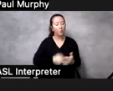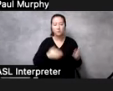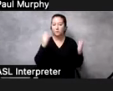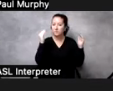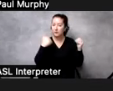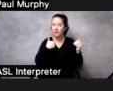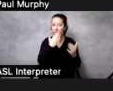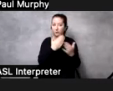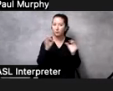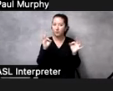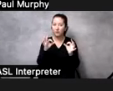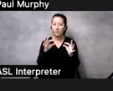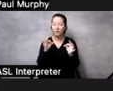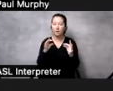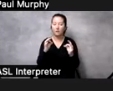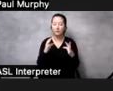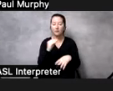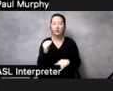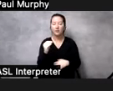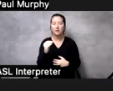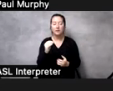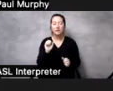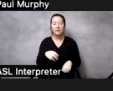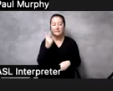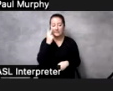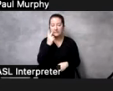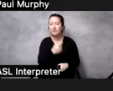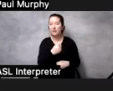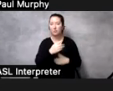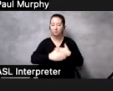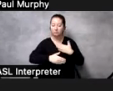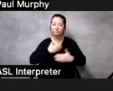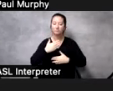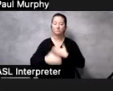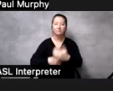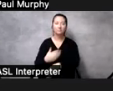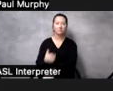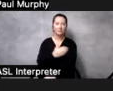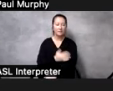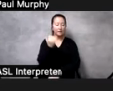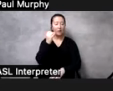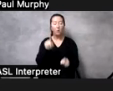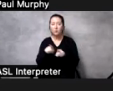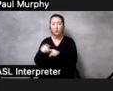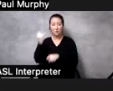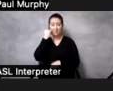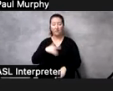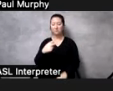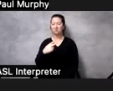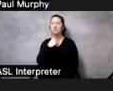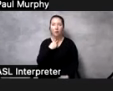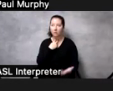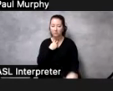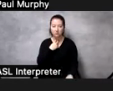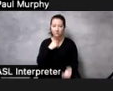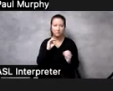that regular feedback, and they can see that they're making progress. And if they're stuck, they can know that there's going to